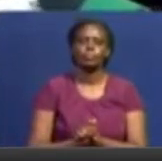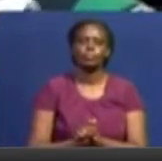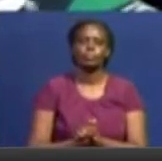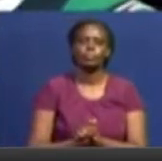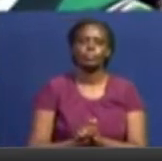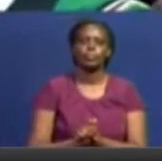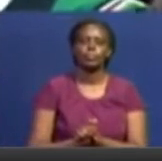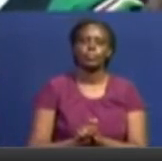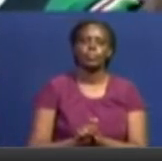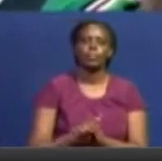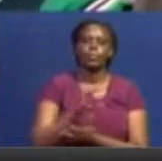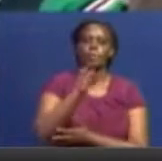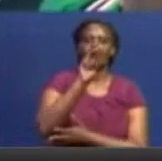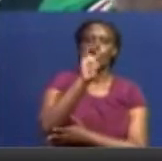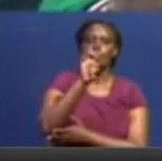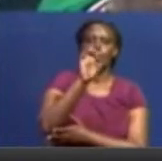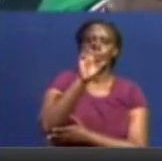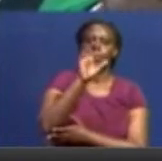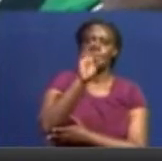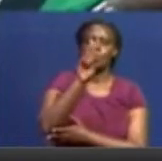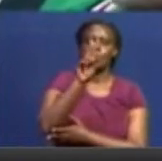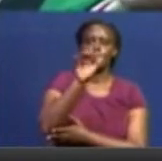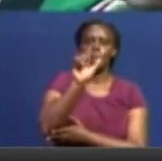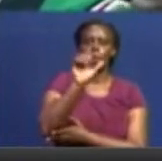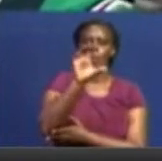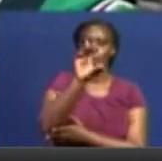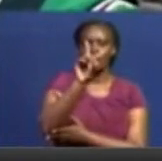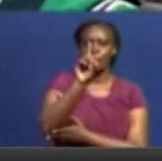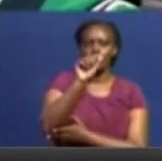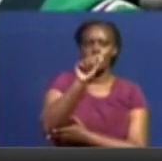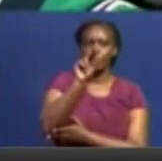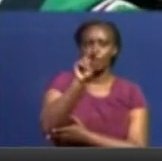Webuye West Daniel Wanyama Sitati.